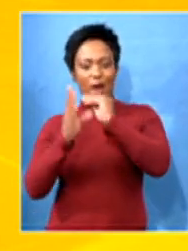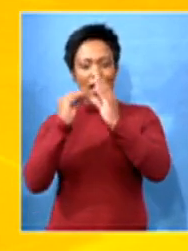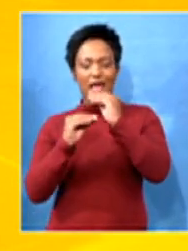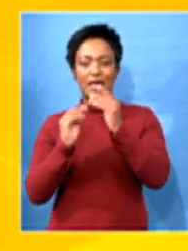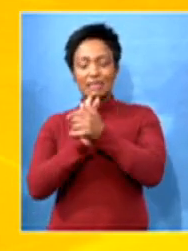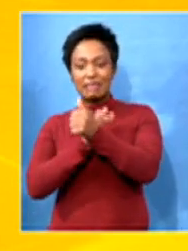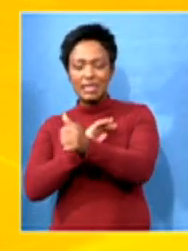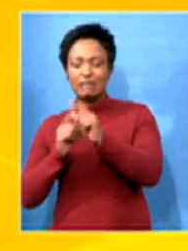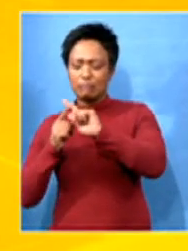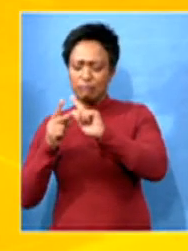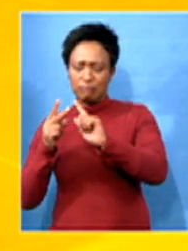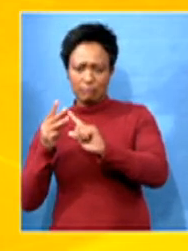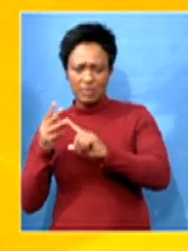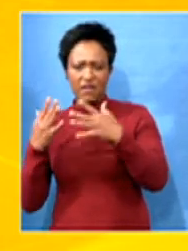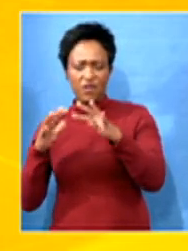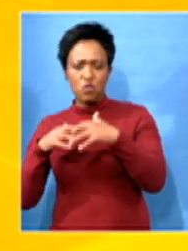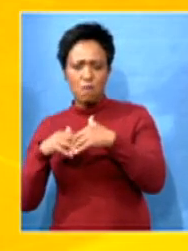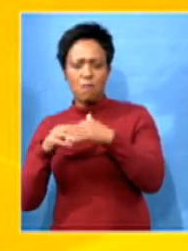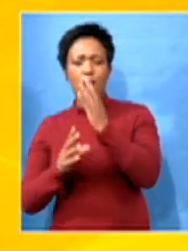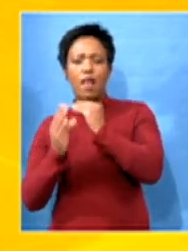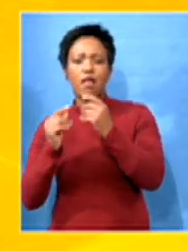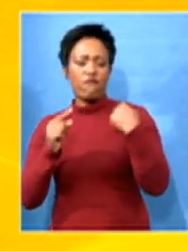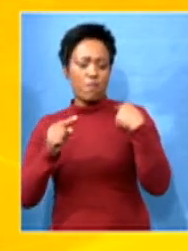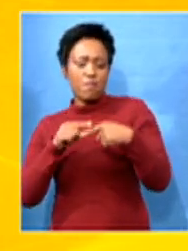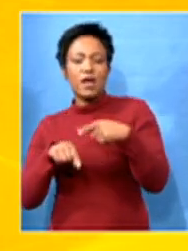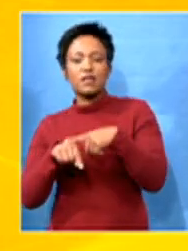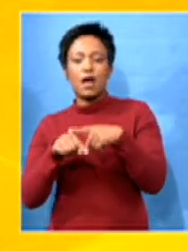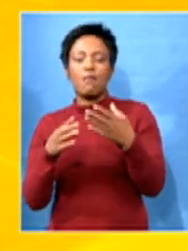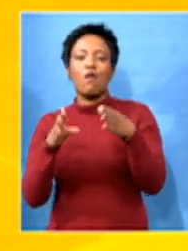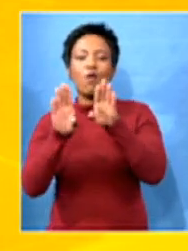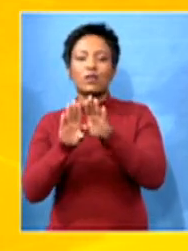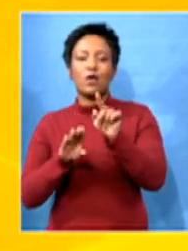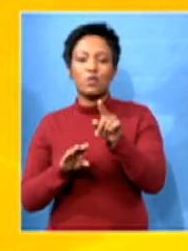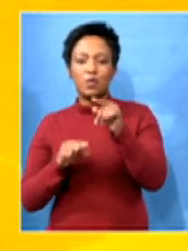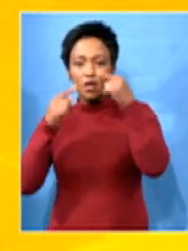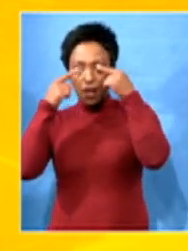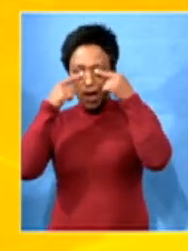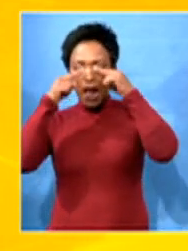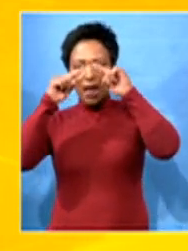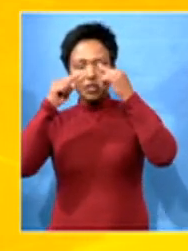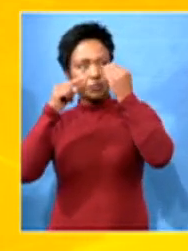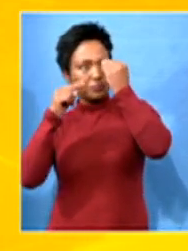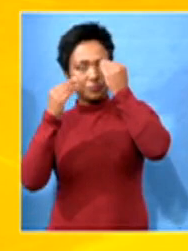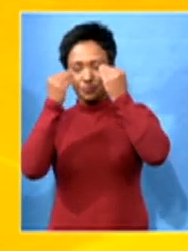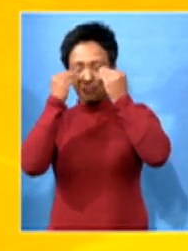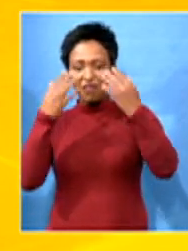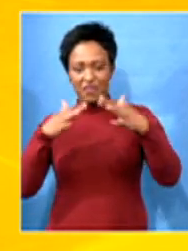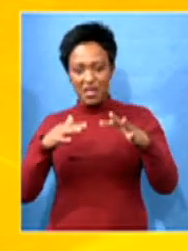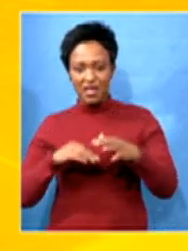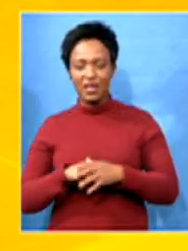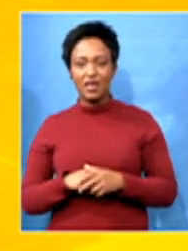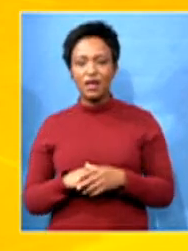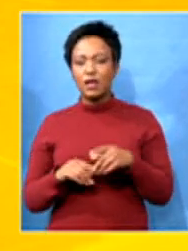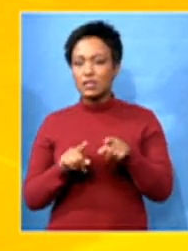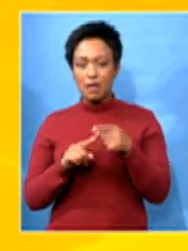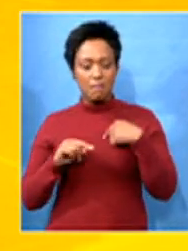skill set she has developed during this lockdown period and lashes, that's quite a thing. Because I must say, I